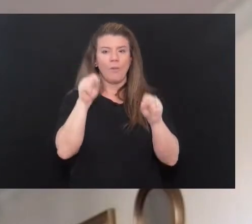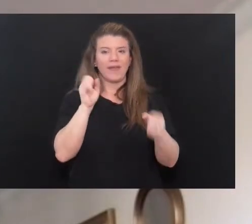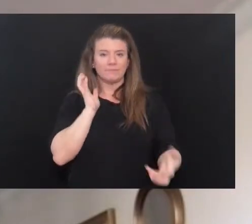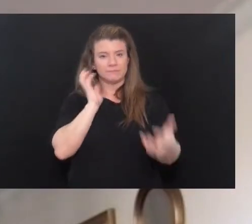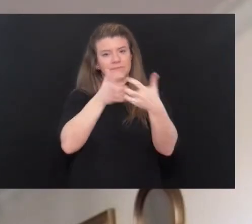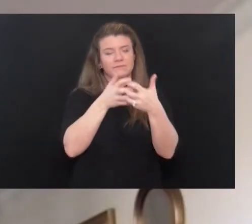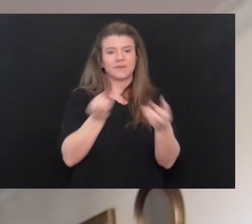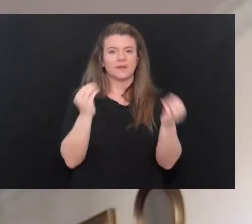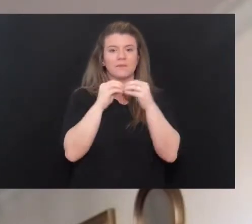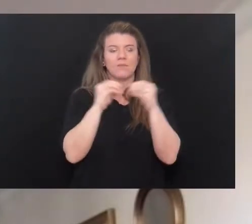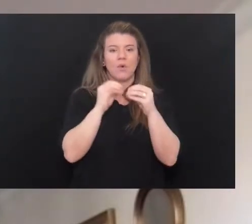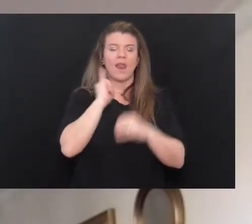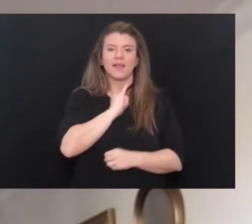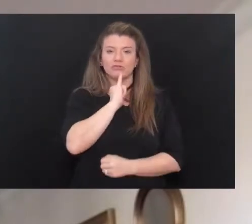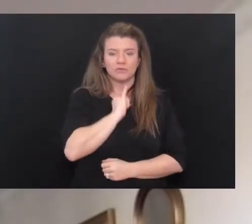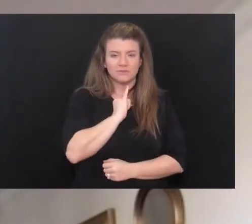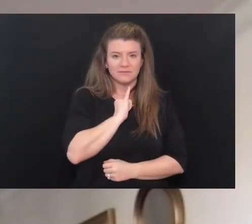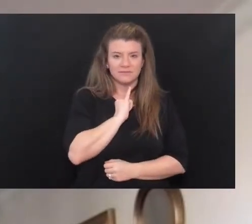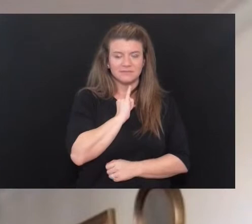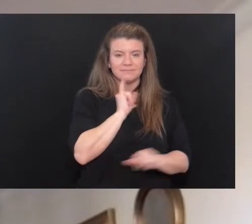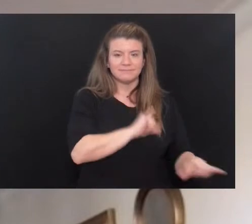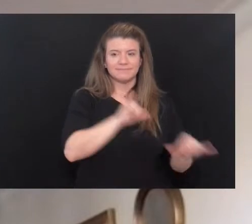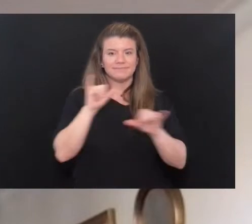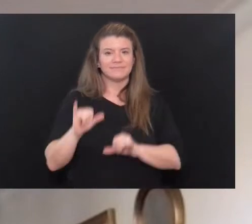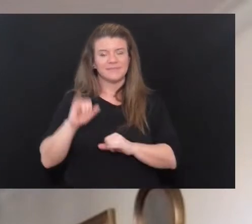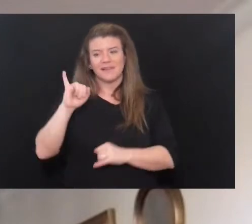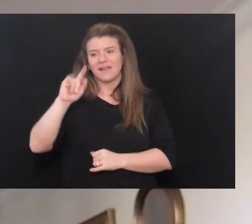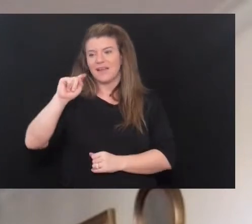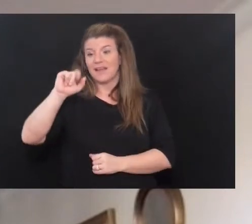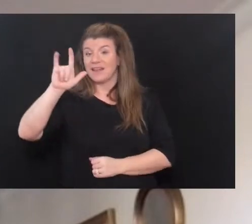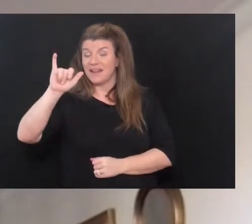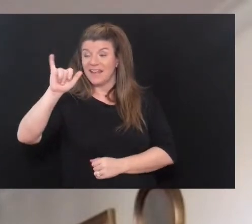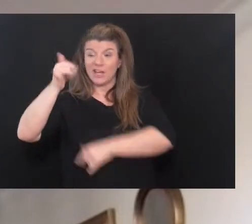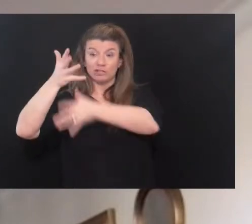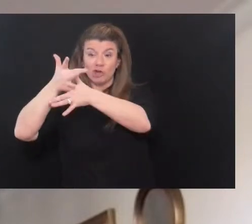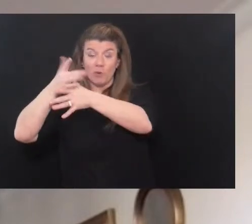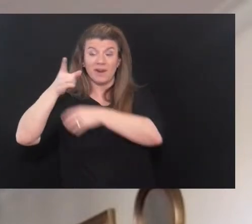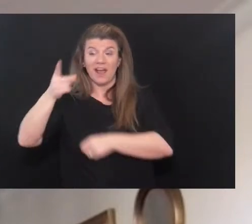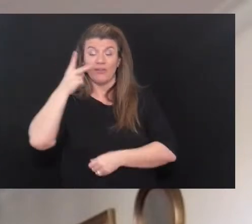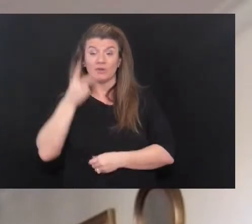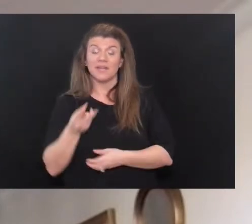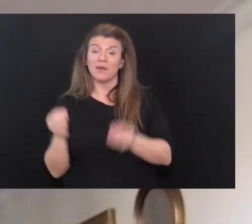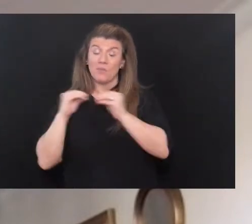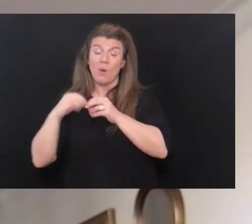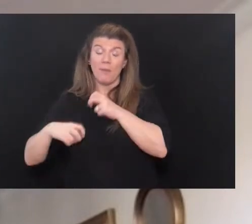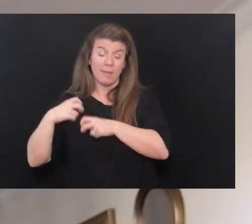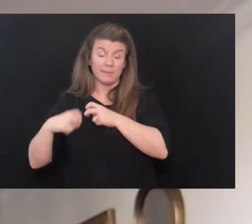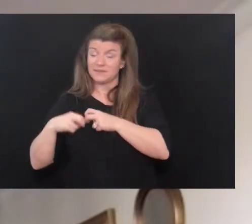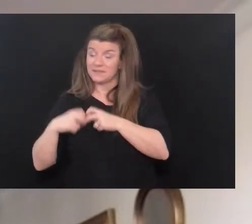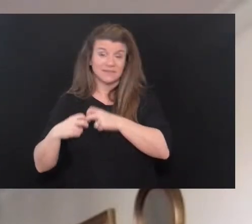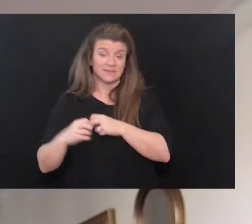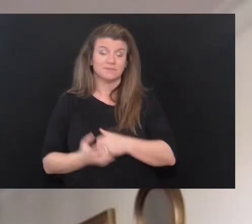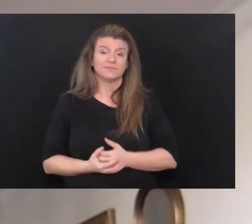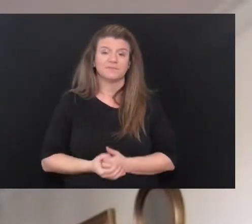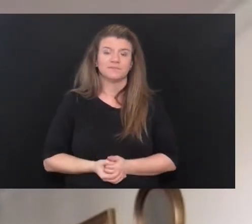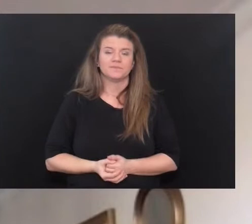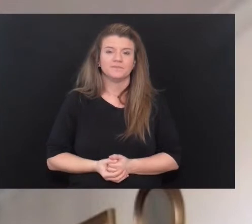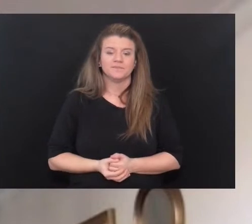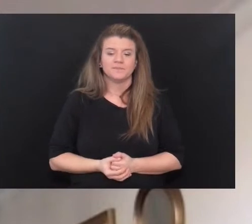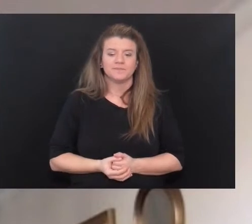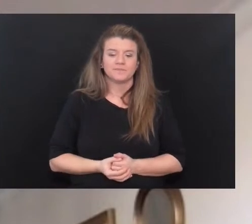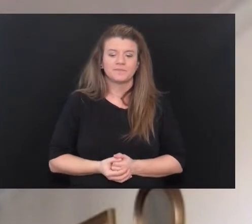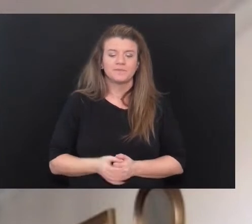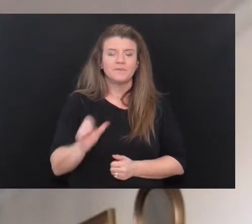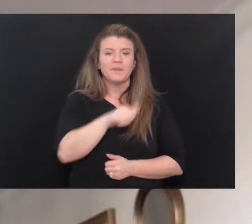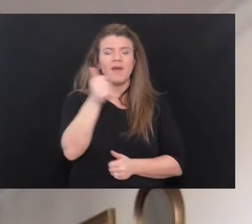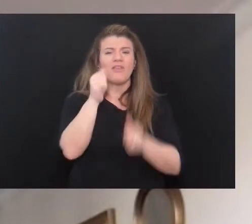Israel than right now like Italy or Germany that are really seeing these problems. The other thing that I wanted to bring